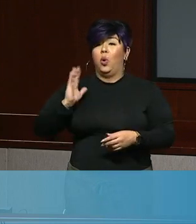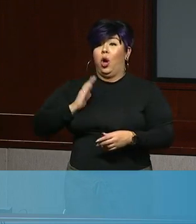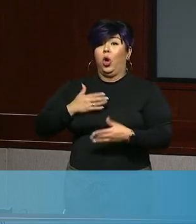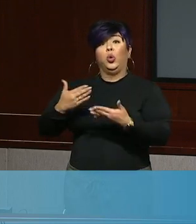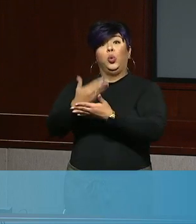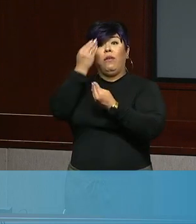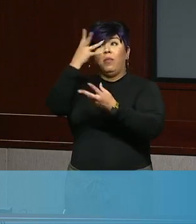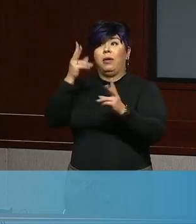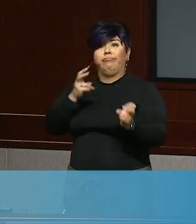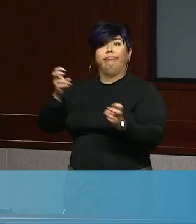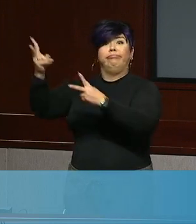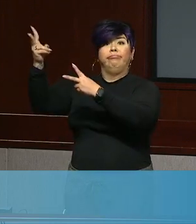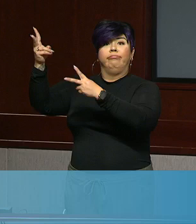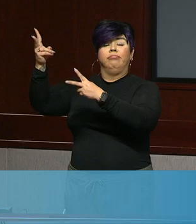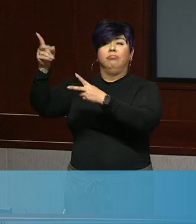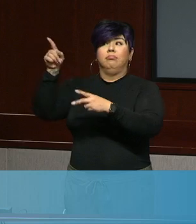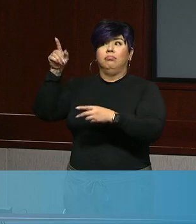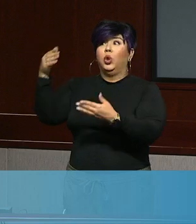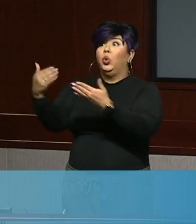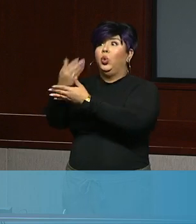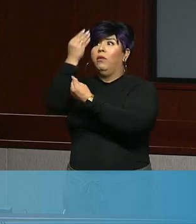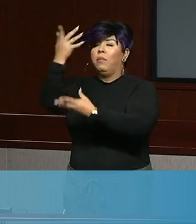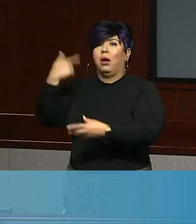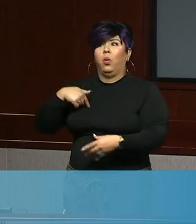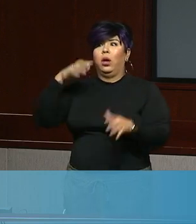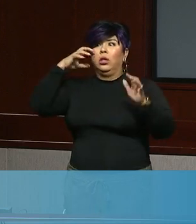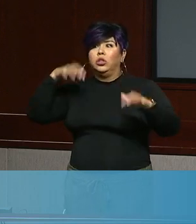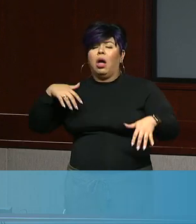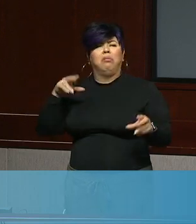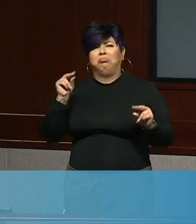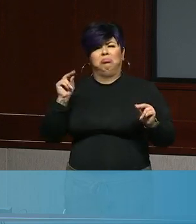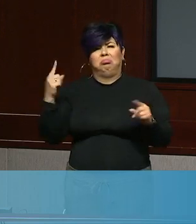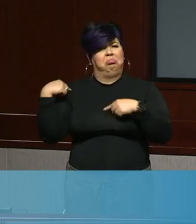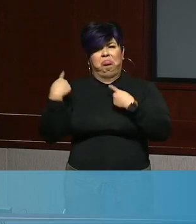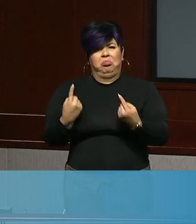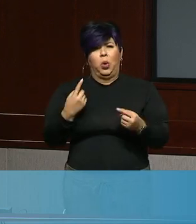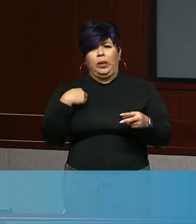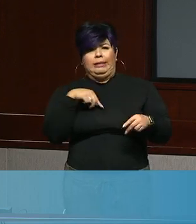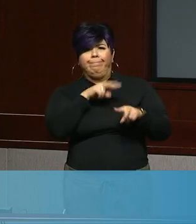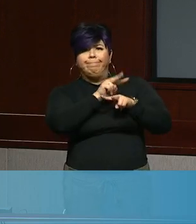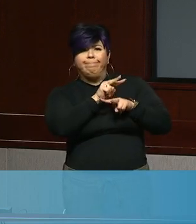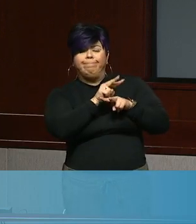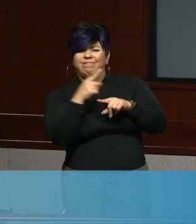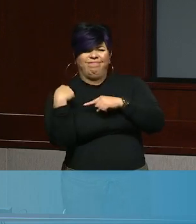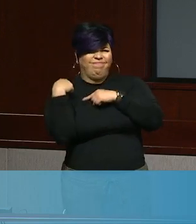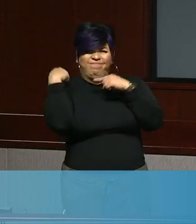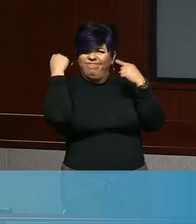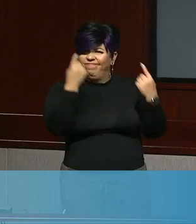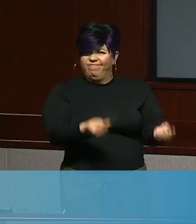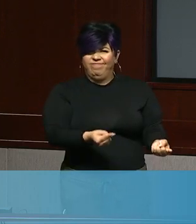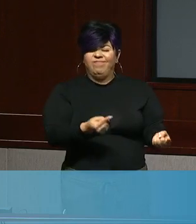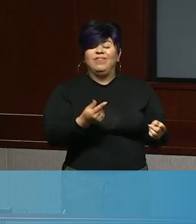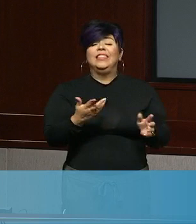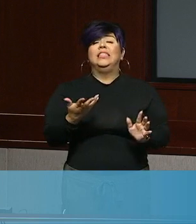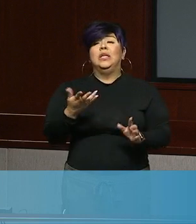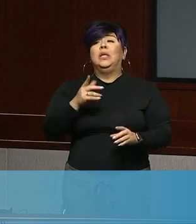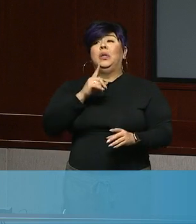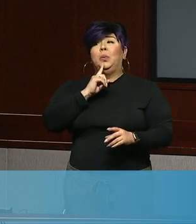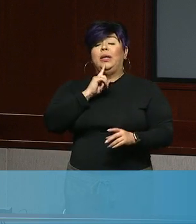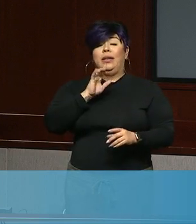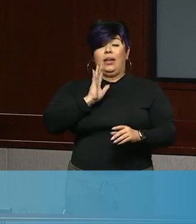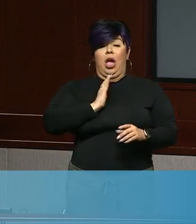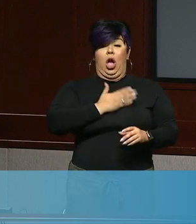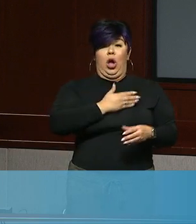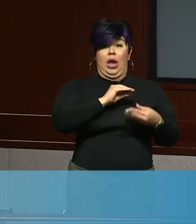data dashboard, is surprising to us at Public Health. We've been watching it closely as it's evolved over time. It tends to fall in line with